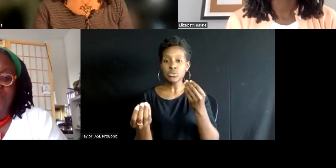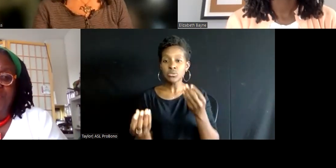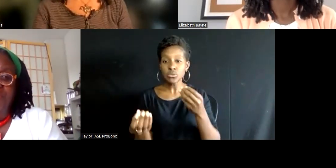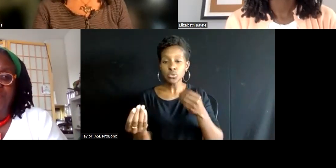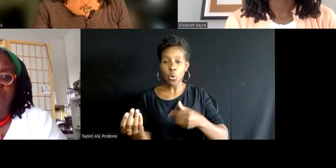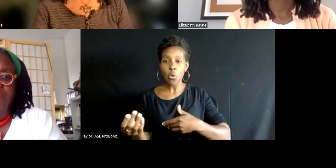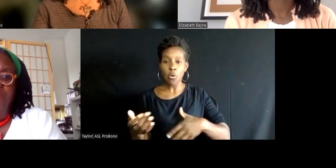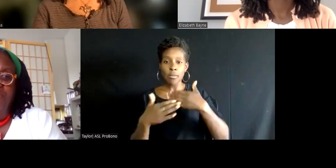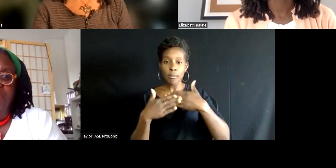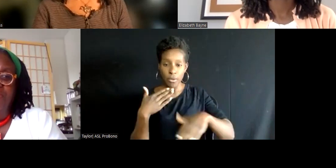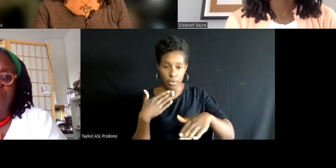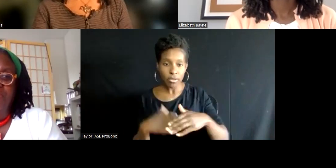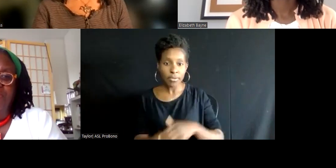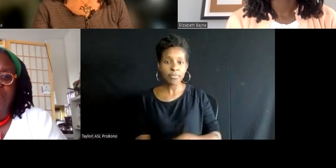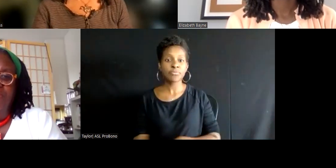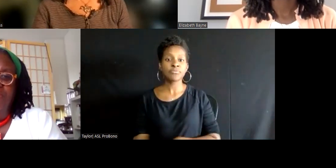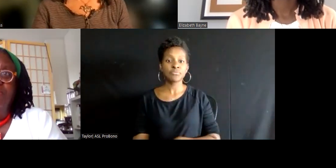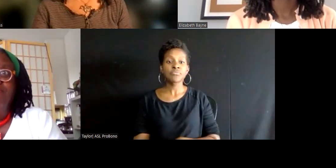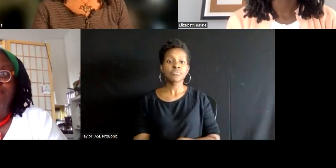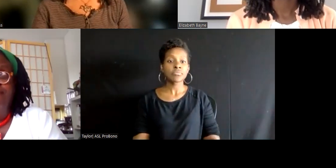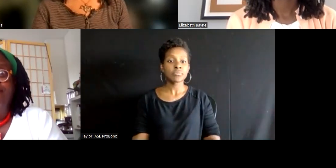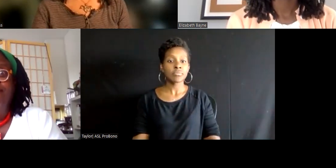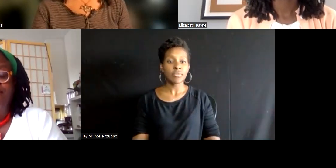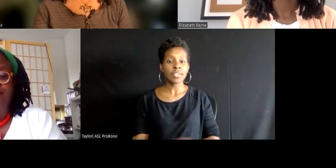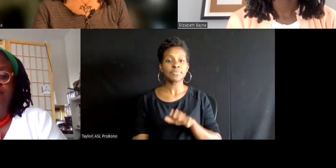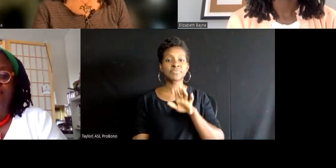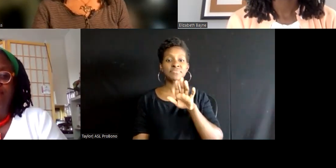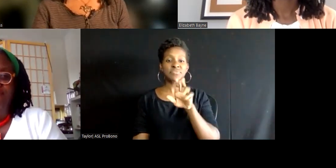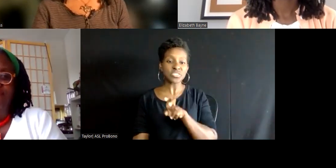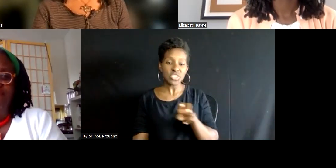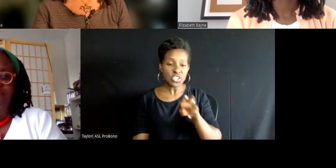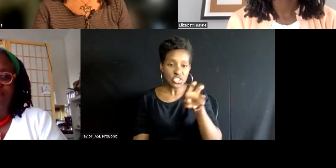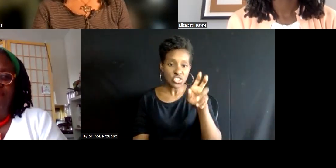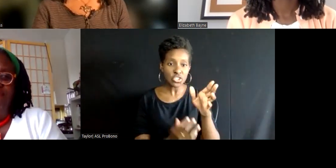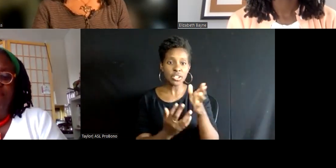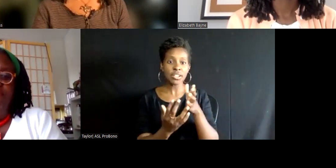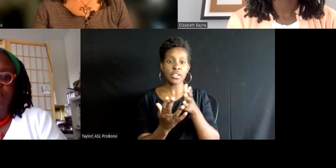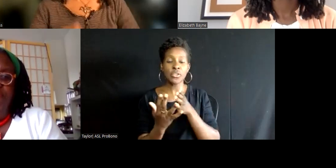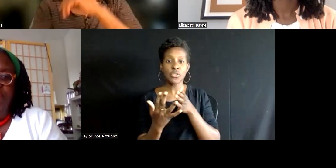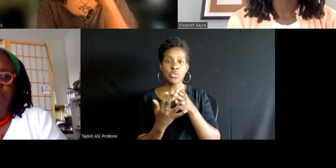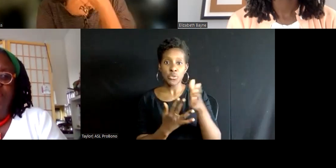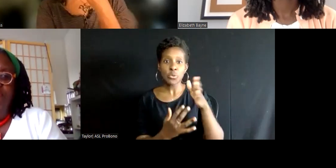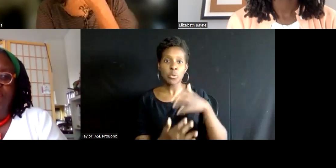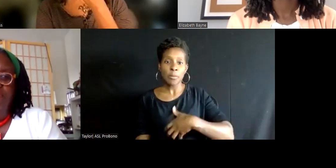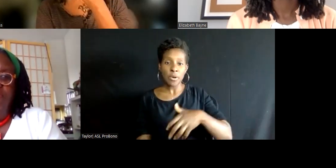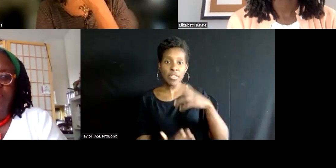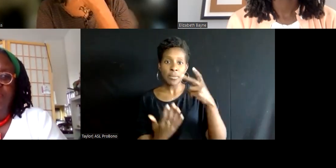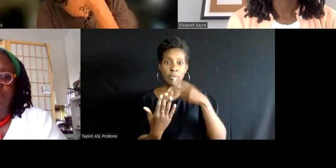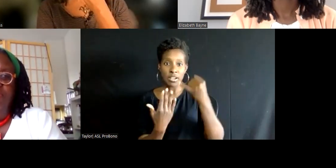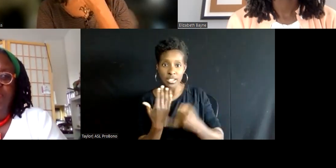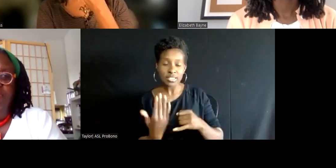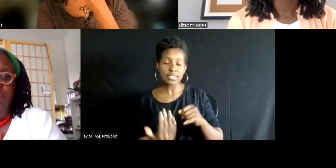alumnus of University of Southern California, her journey has included the Birthing Project, USA, Los